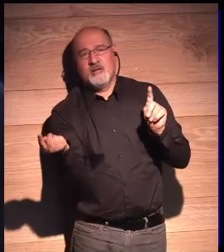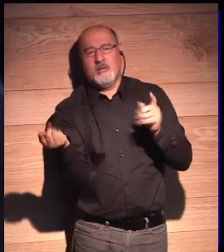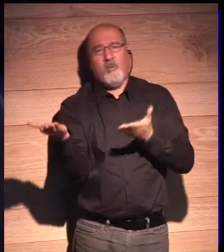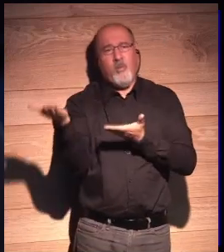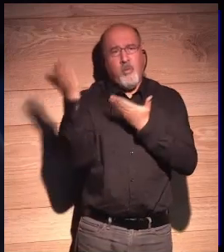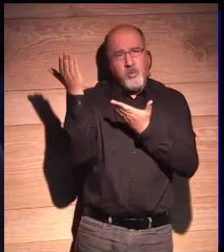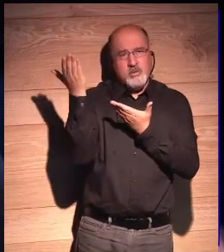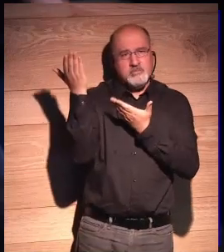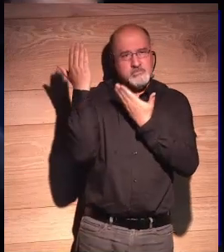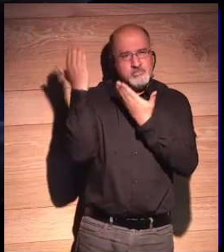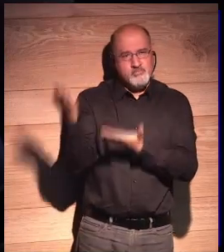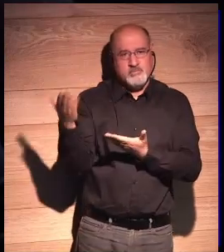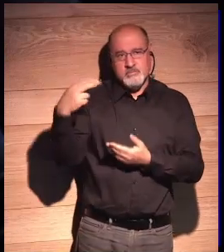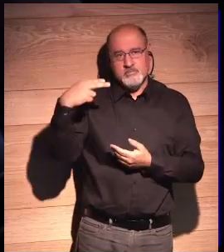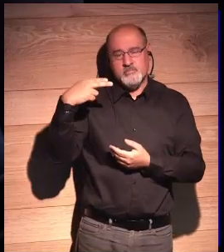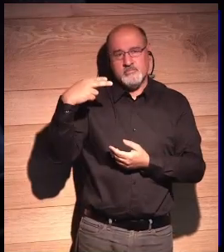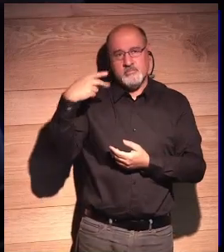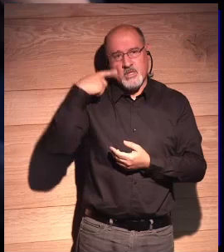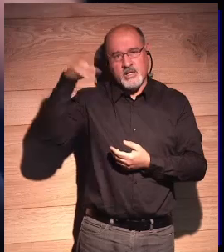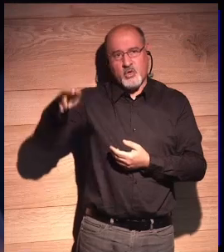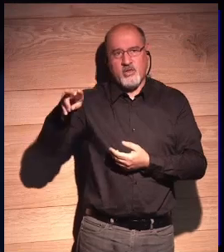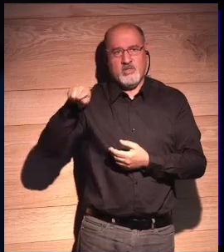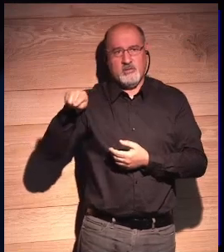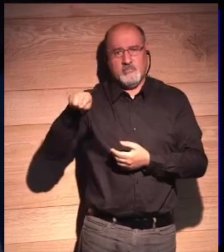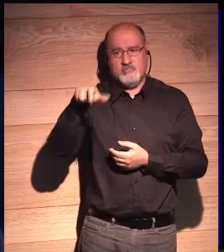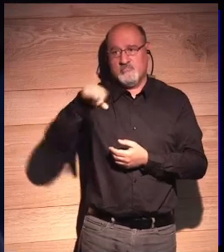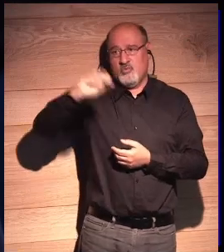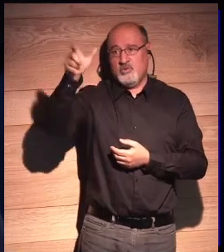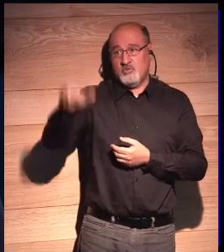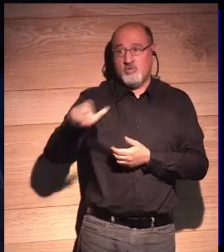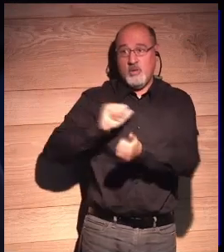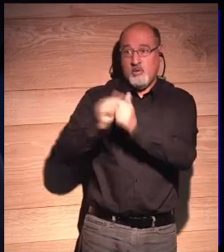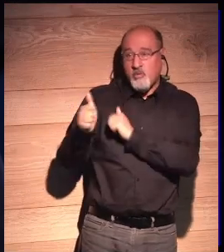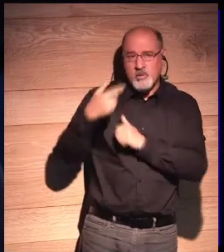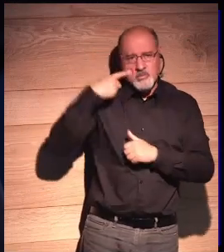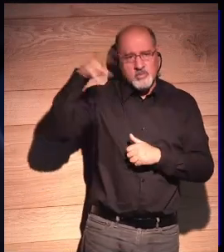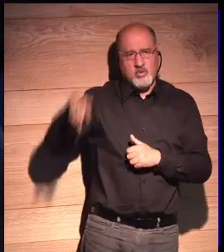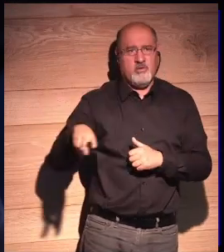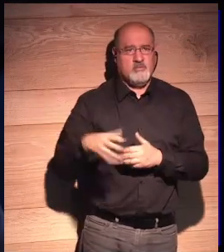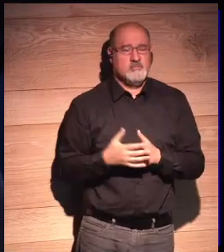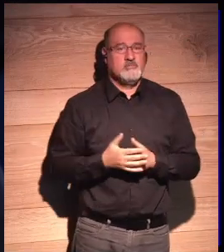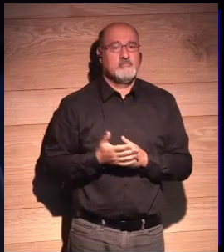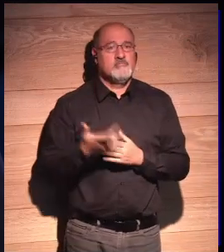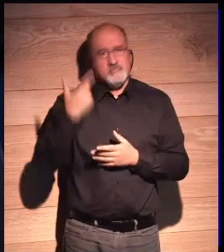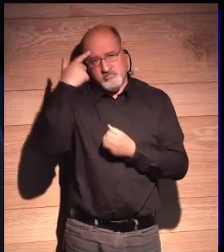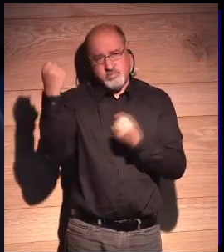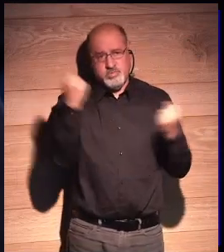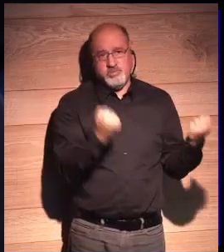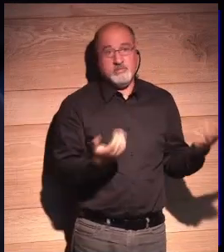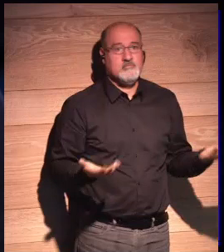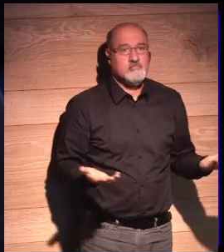often there'll be artists I really like, younger artists, and I'll see they're not influenced by me at all. And I'll be like, what's wrong with me? You